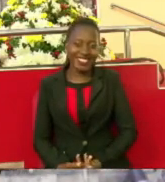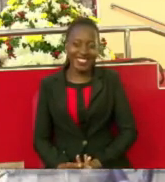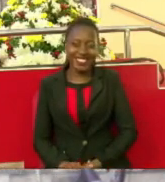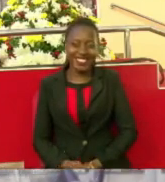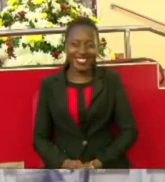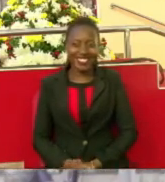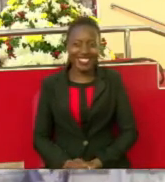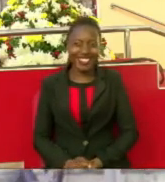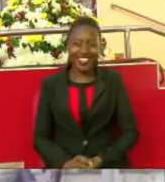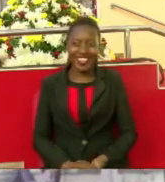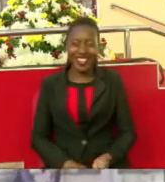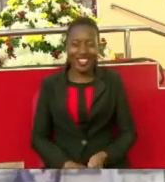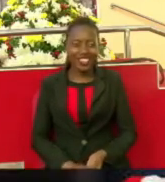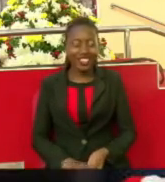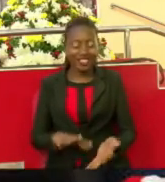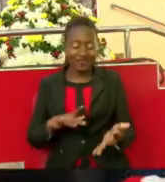That has been studies that have been done.